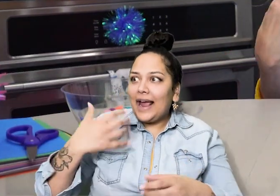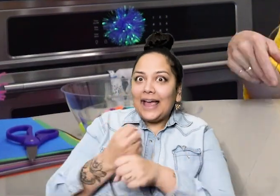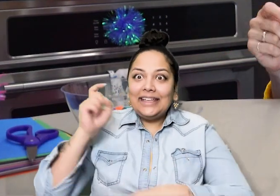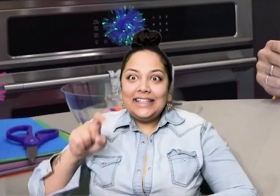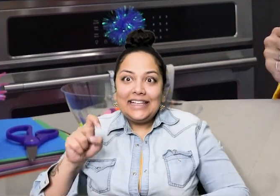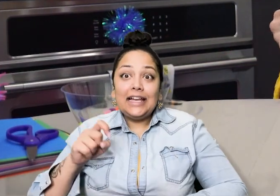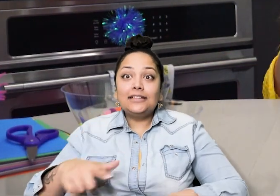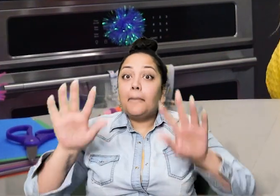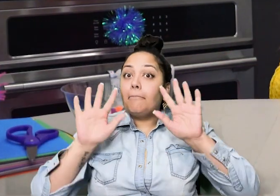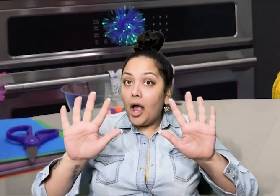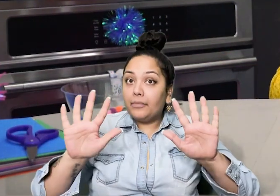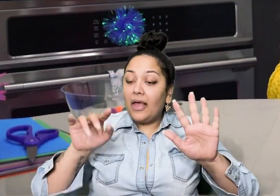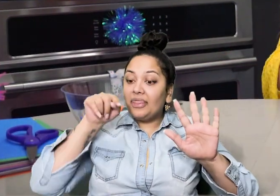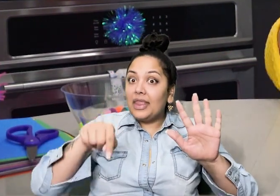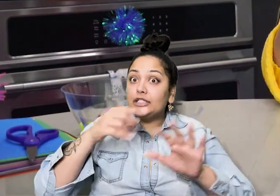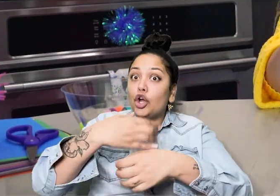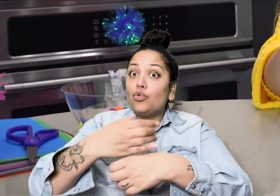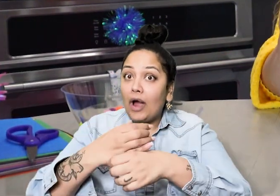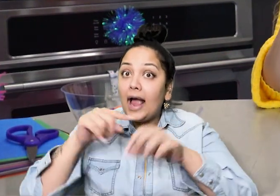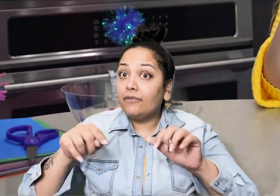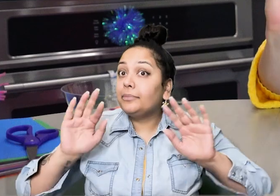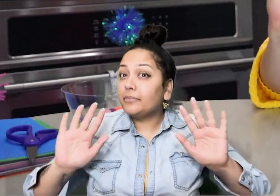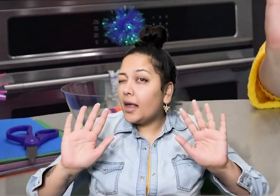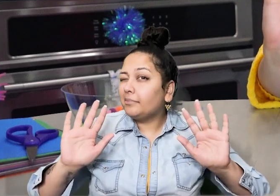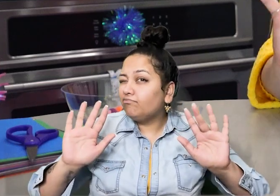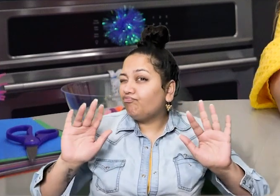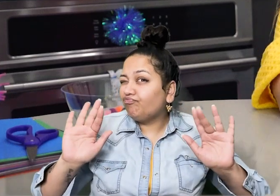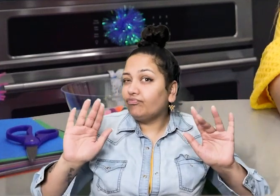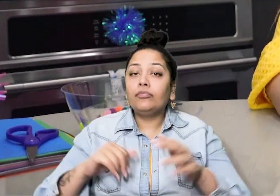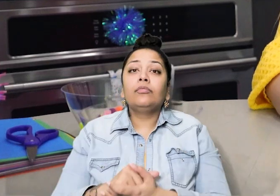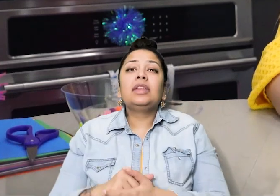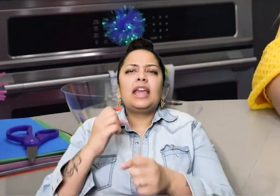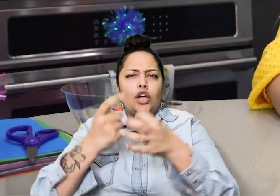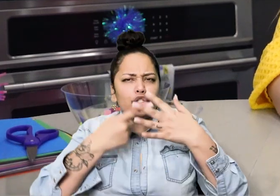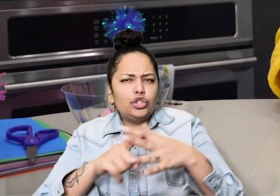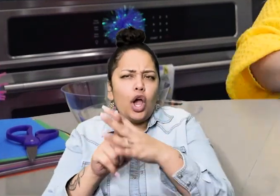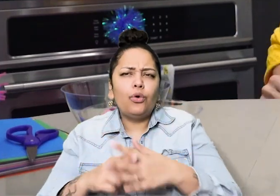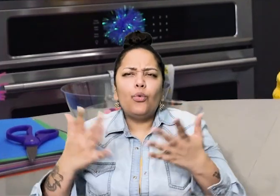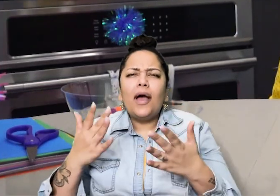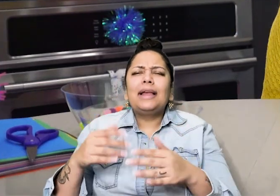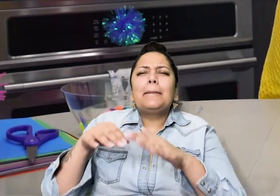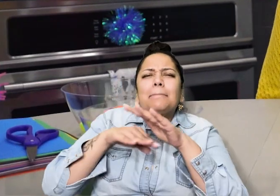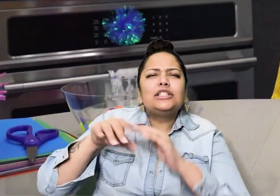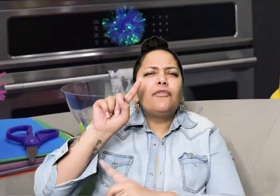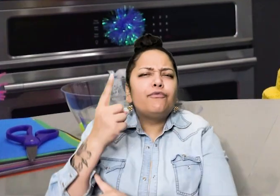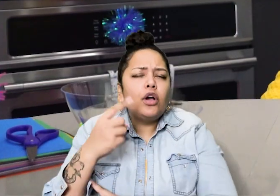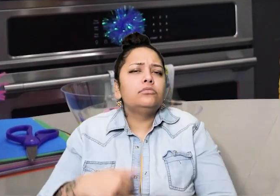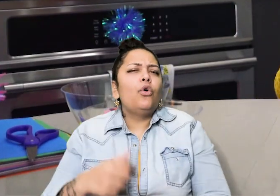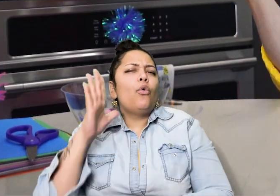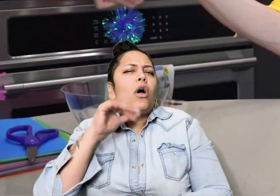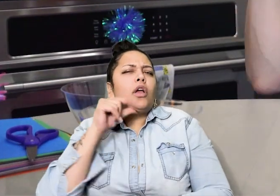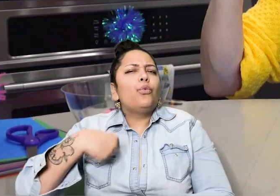Whoa, okay. We have what we need. It's our palms to do this craft. So, let's